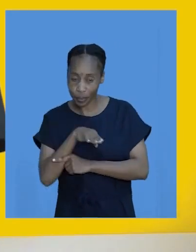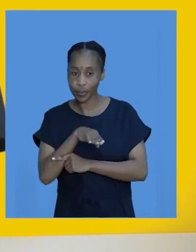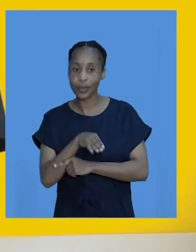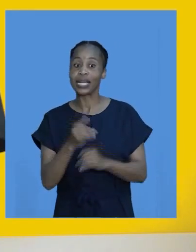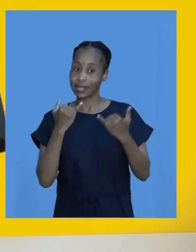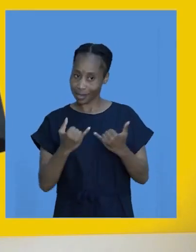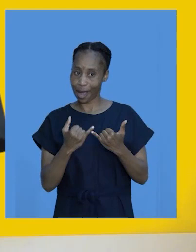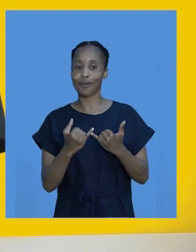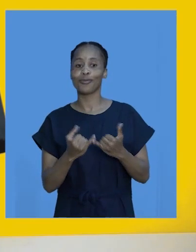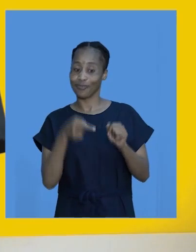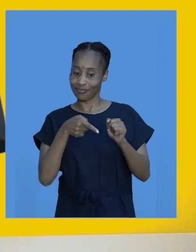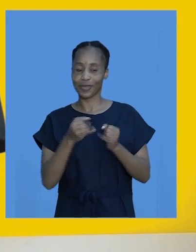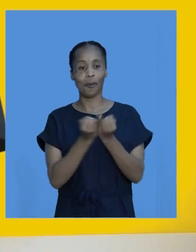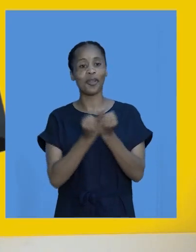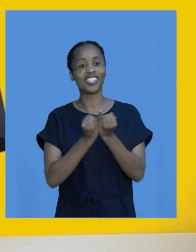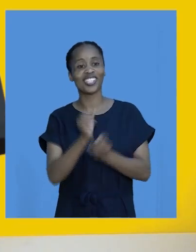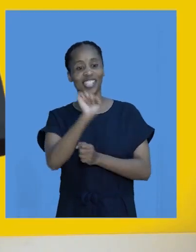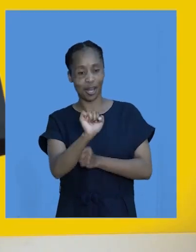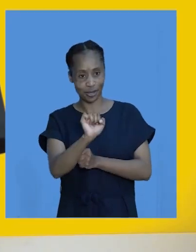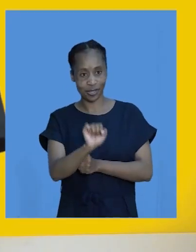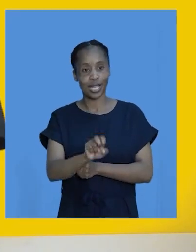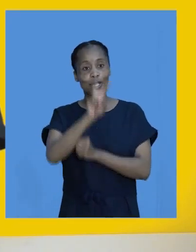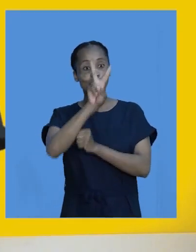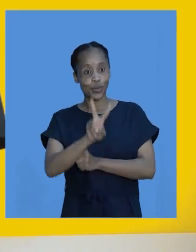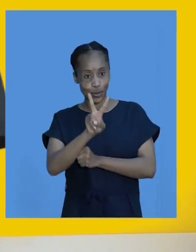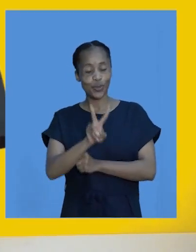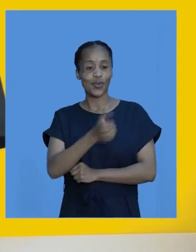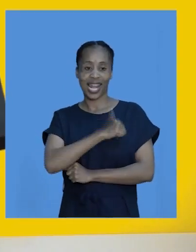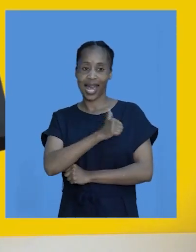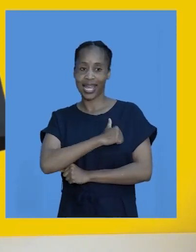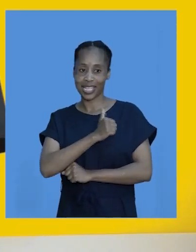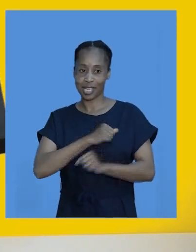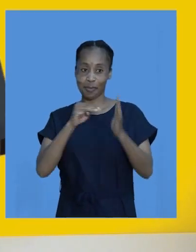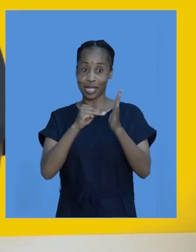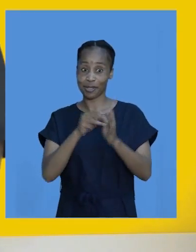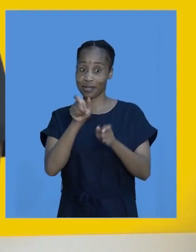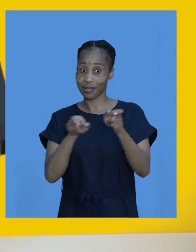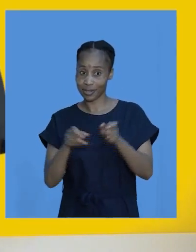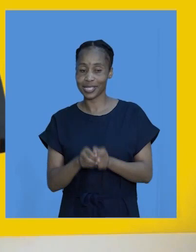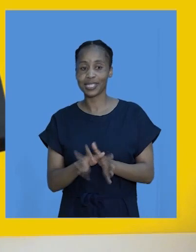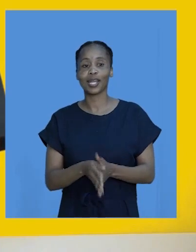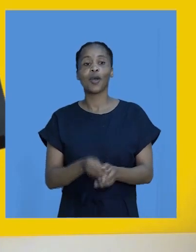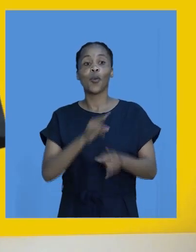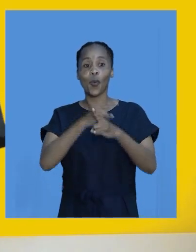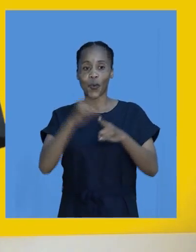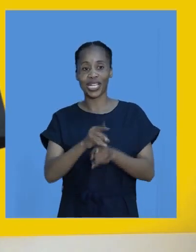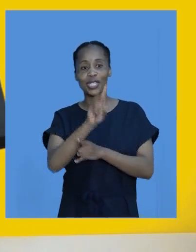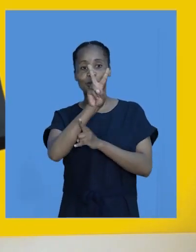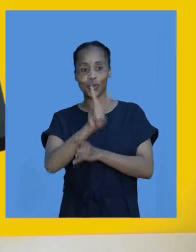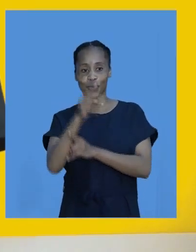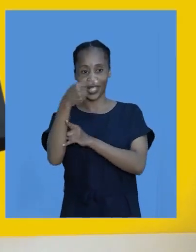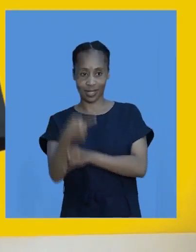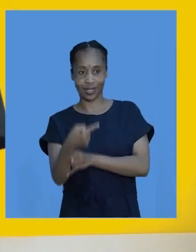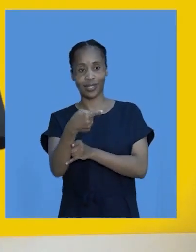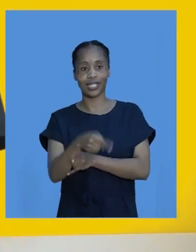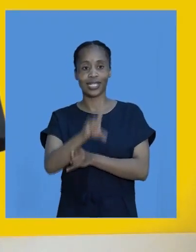hashtag WozoWinner competition, where 2 lucky matriculants stand a chance to win 2 gigs of data. All you need to do to